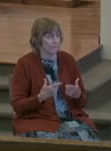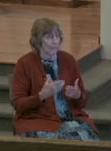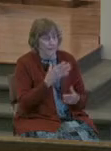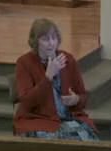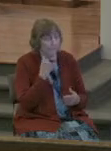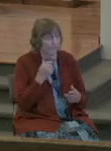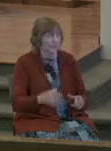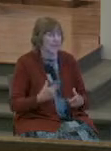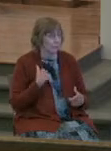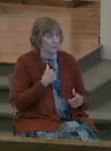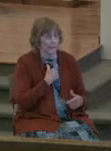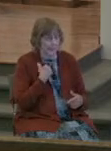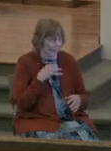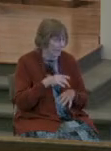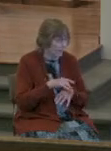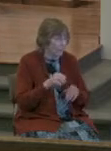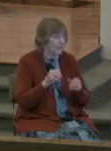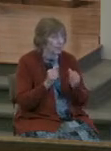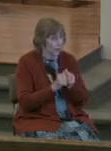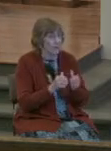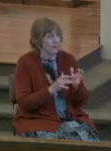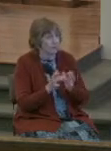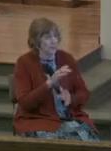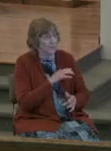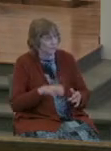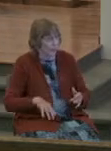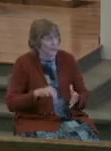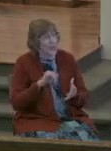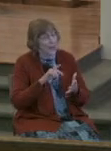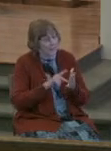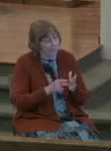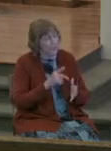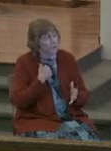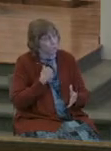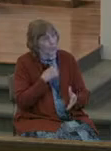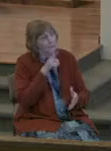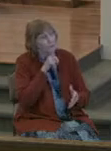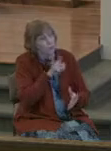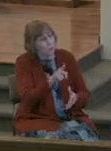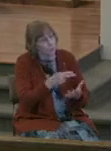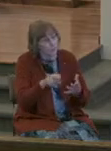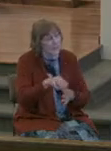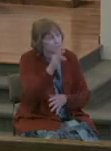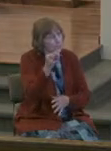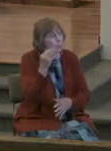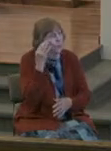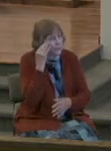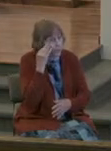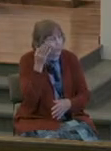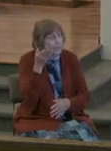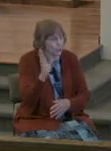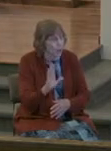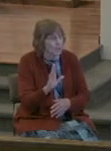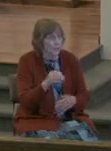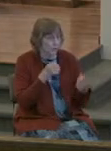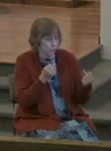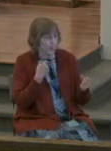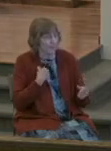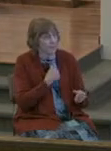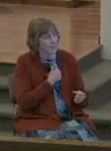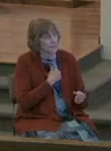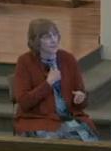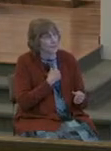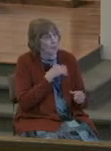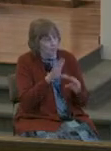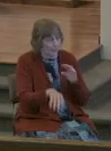with Jesus Christ. And what does that mean? It means we have the truth. We have the Holy Spirit. We know that God strengthens us. We can